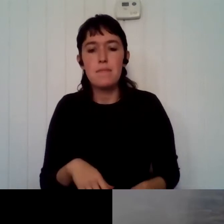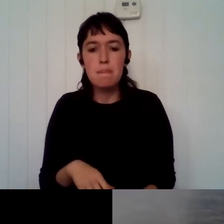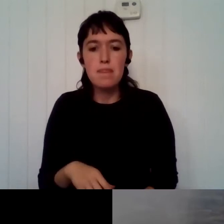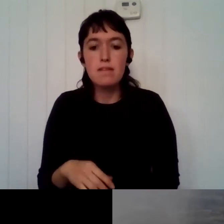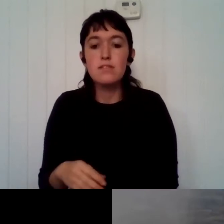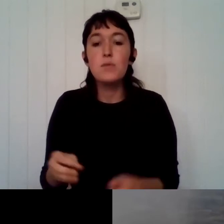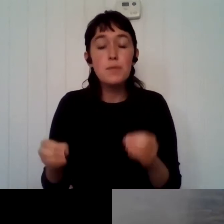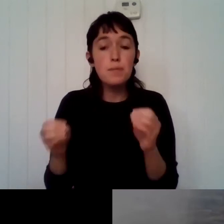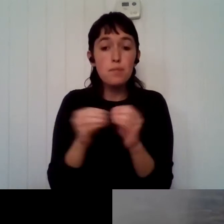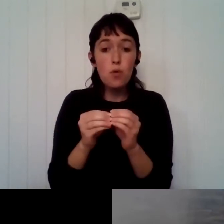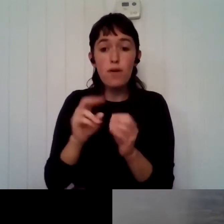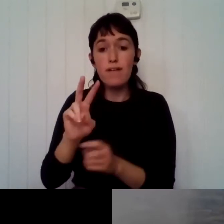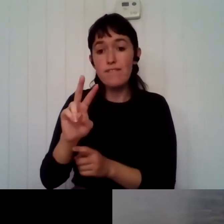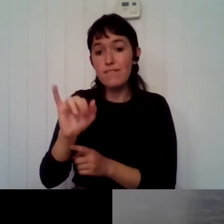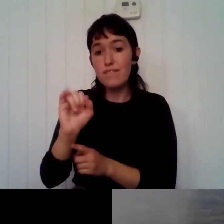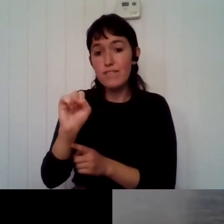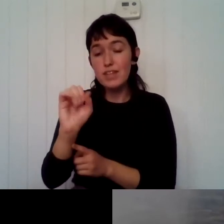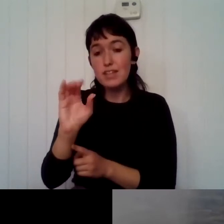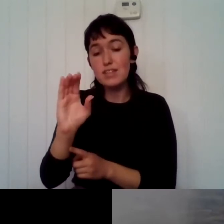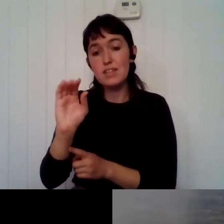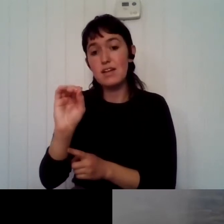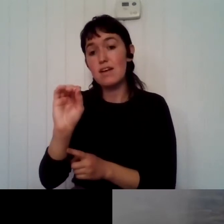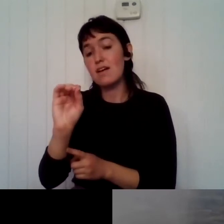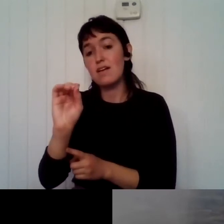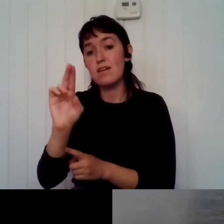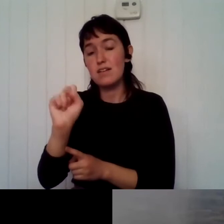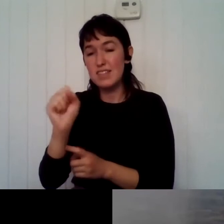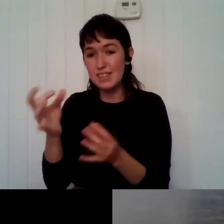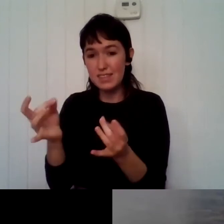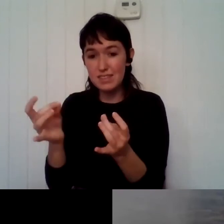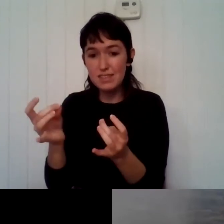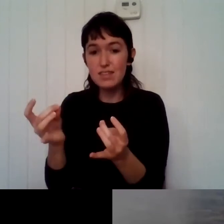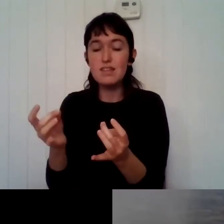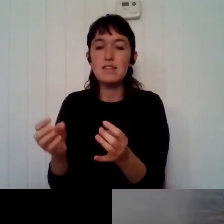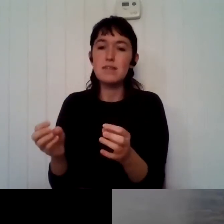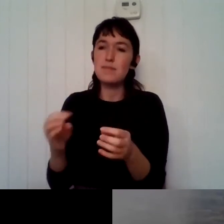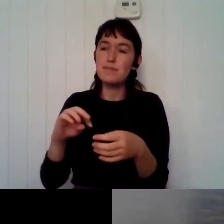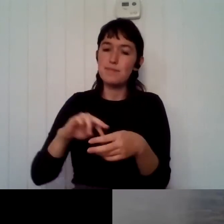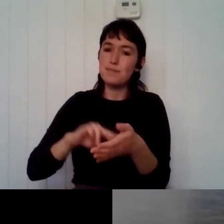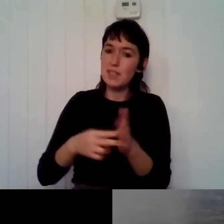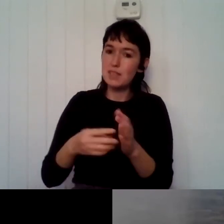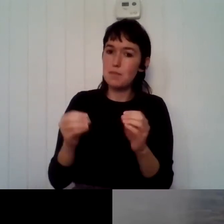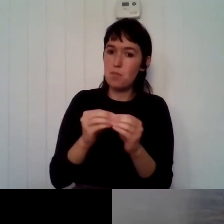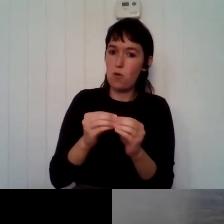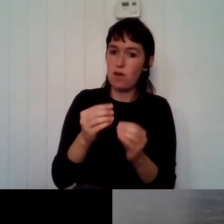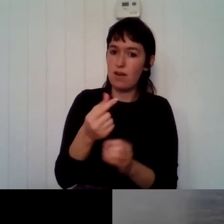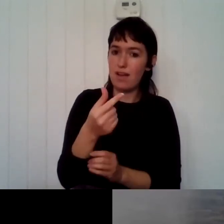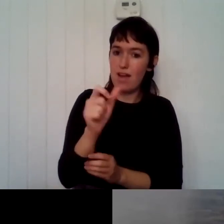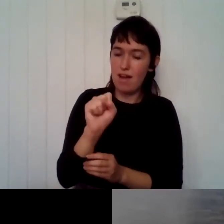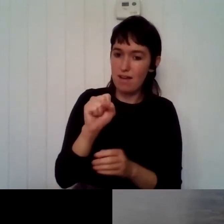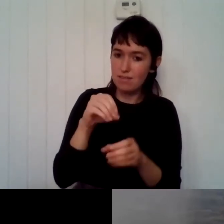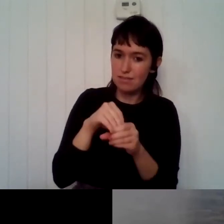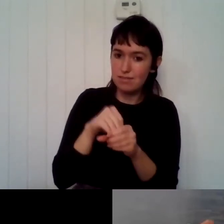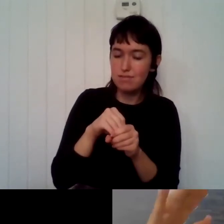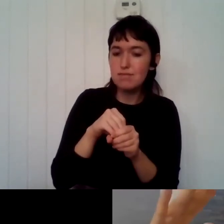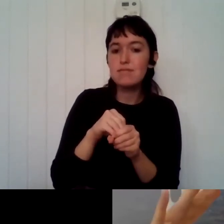viscous the magma is, the more it traps the gas inside. So it means that the gas, when it starts to come up, so